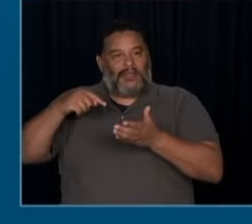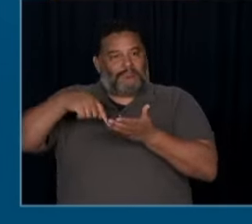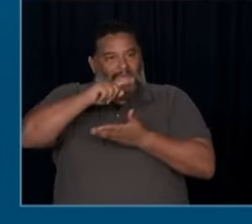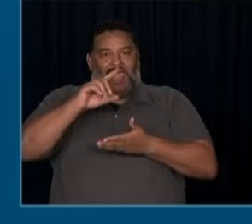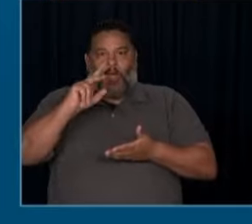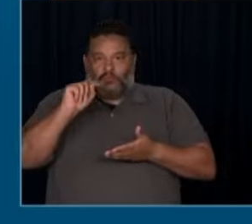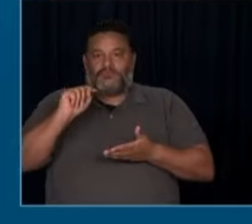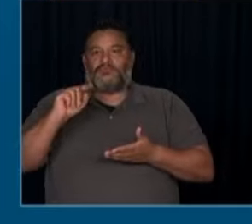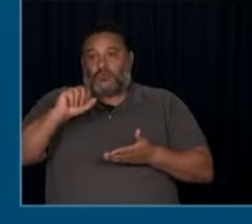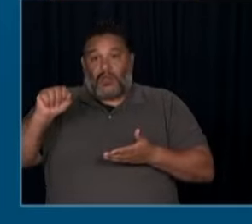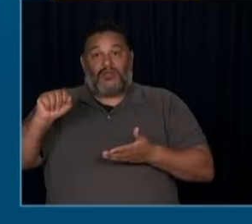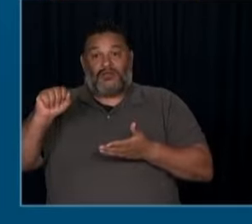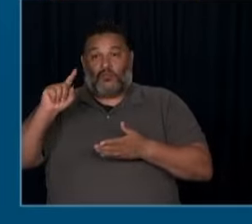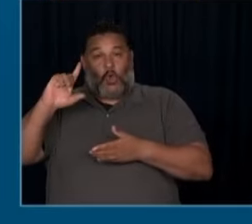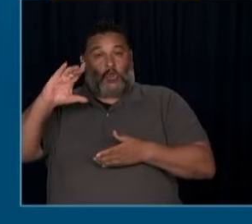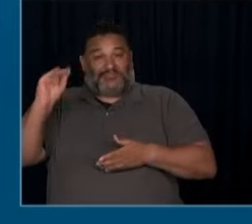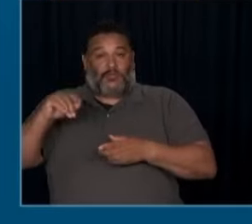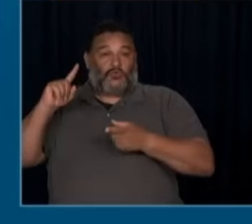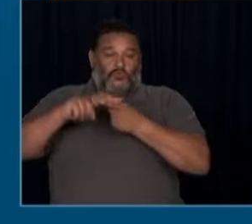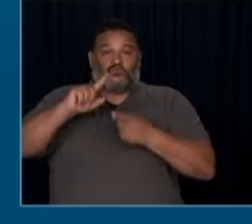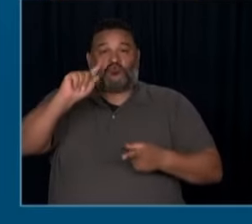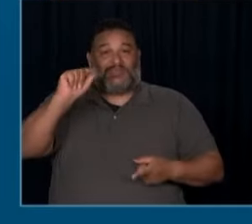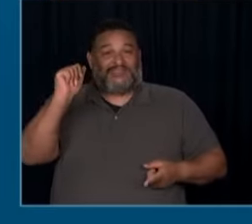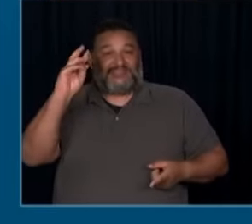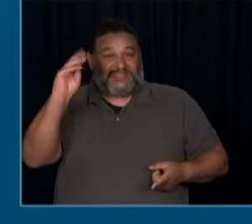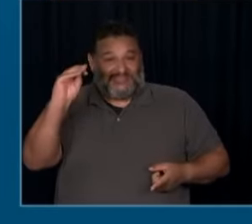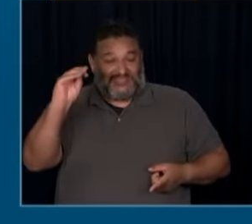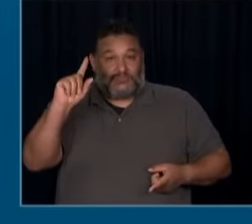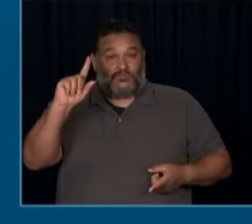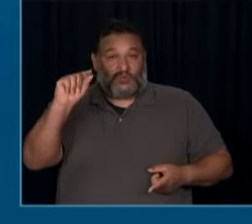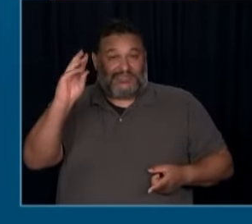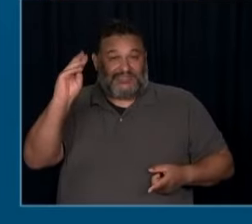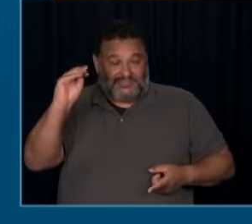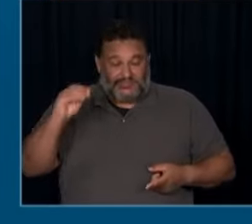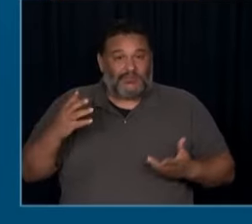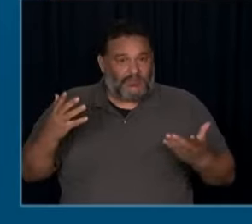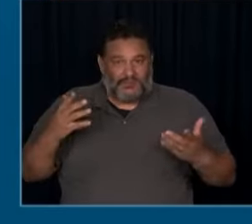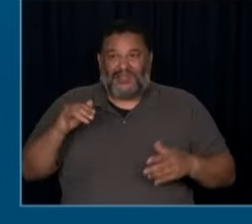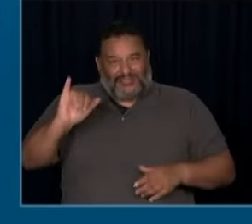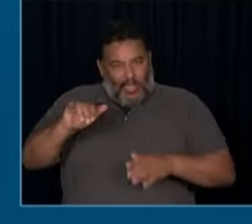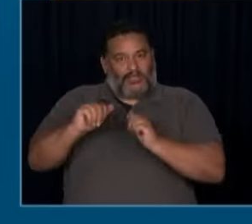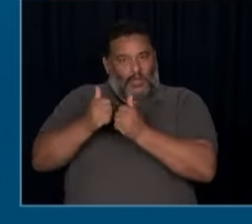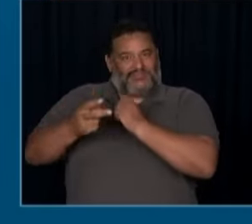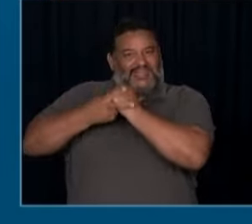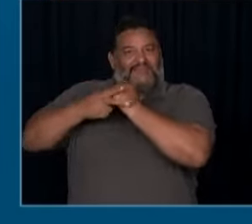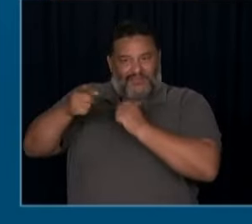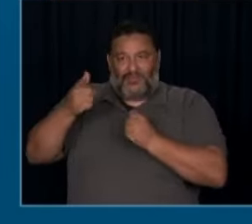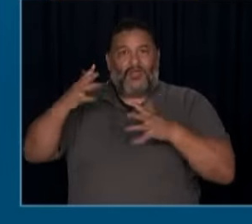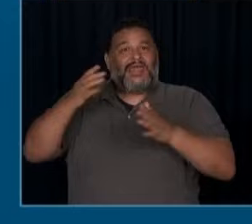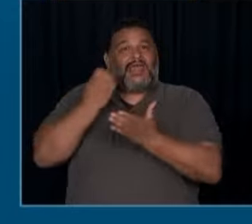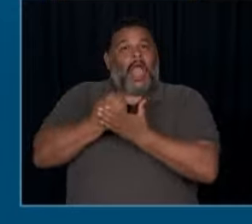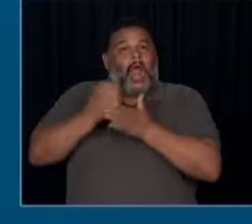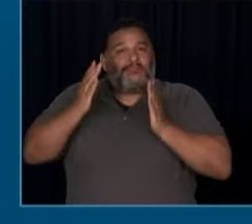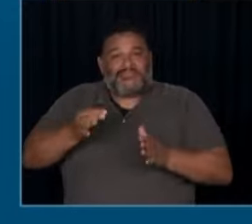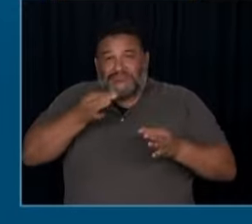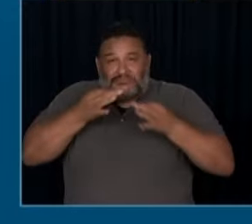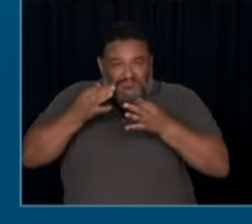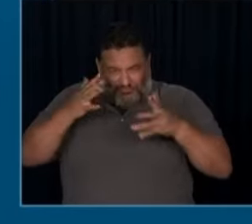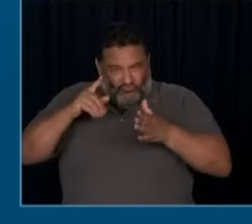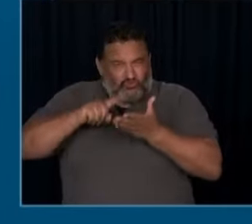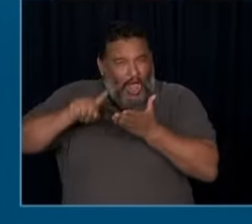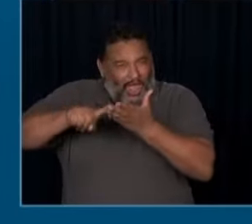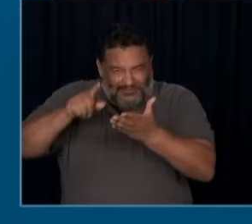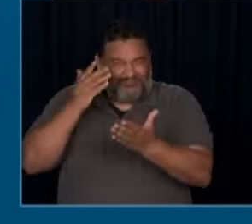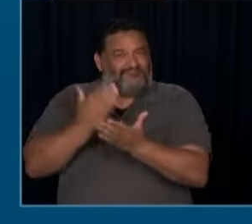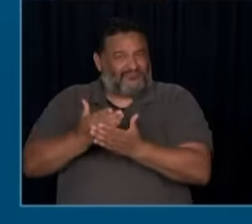way to 2060. That's how we bring security. That's how this is done. And this has been checked by economists, and that's the best way you could do that to make sure it happens. Why haven't